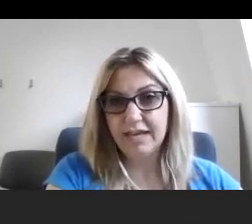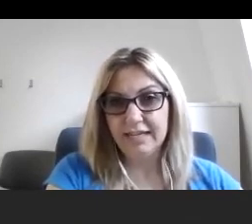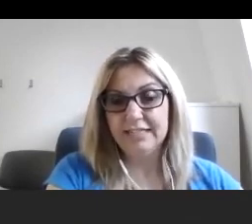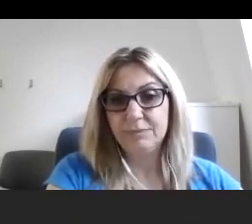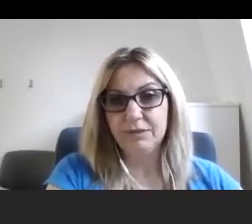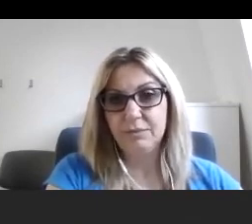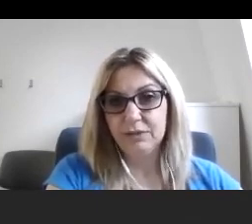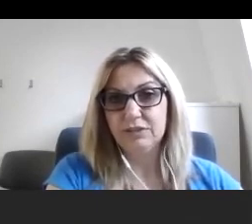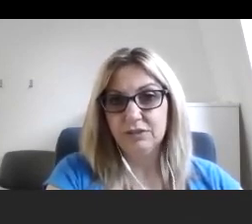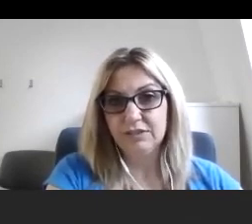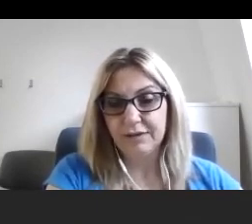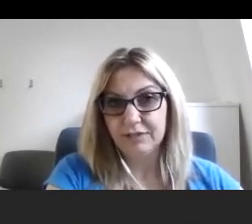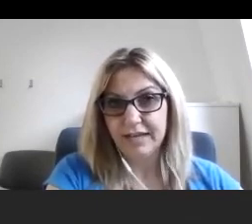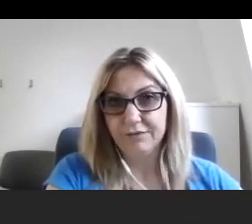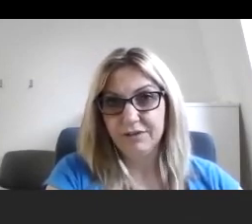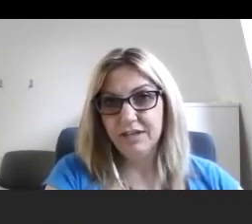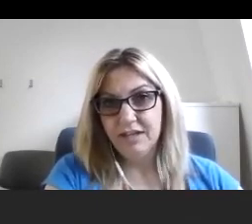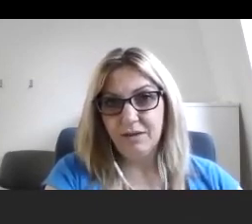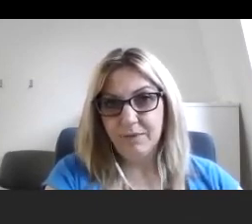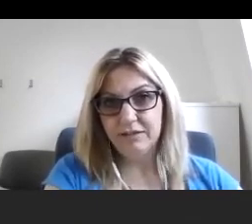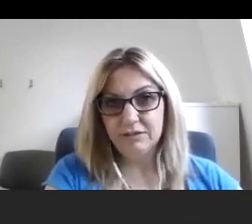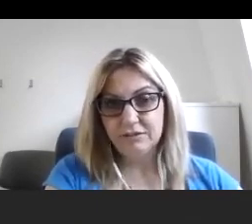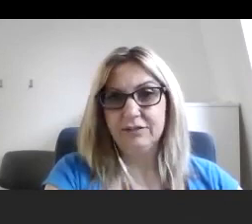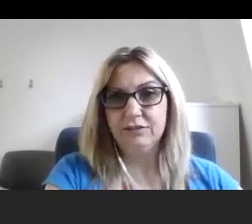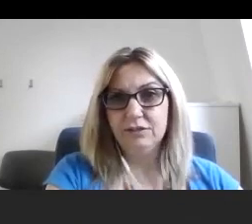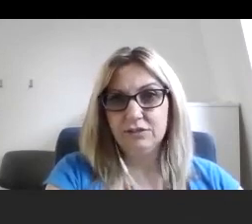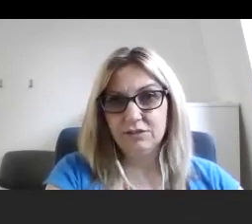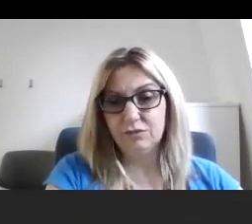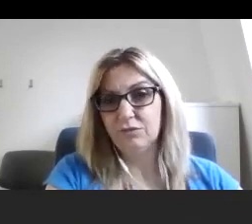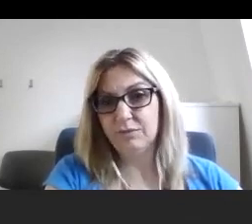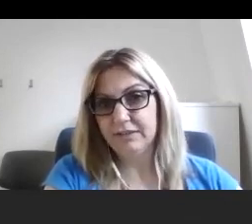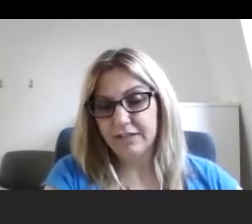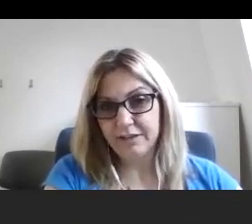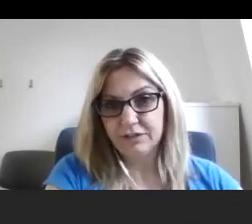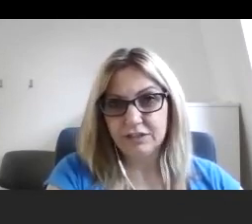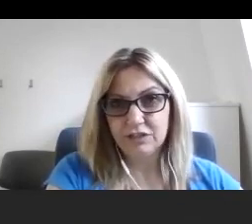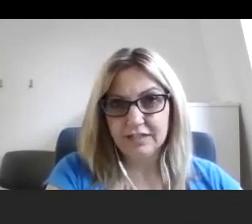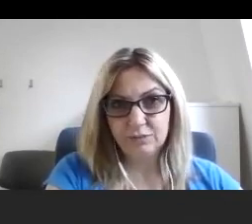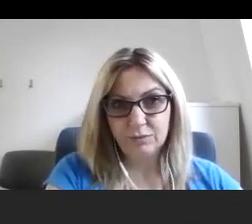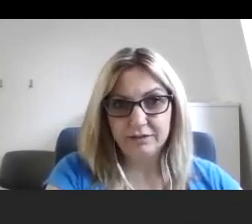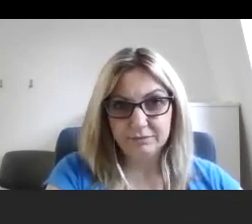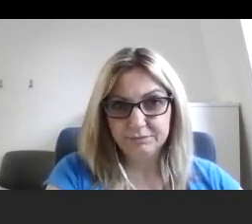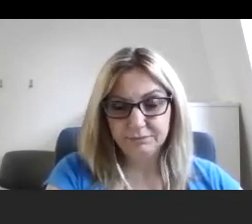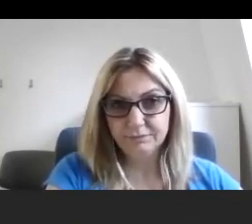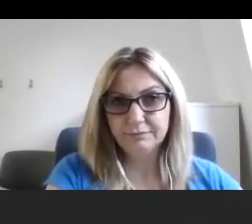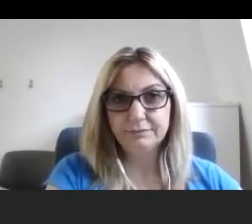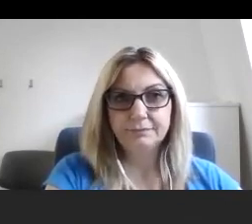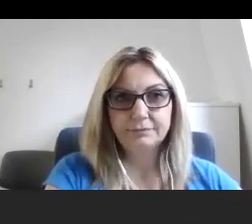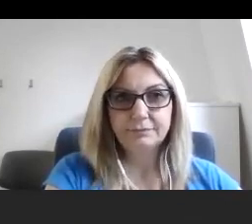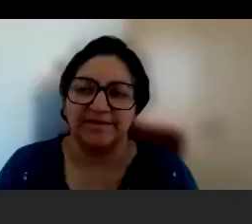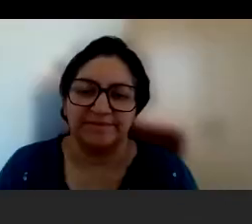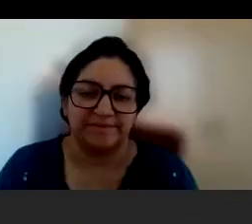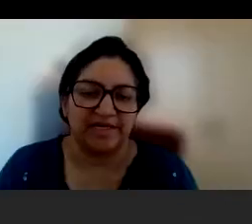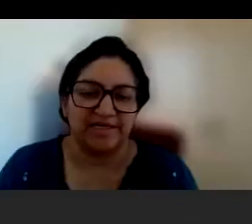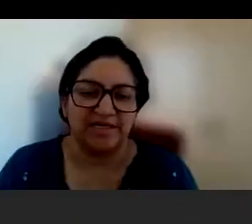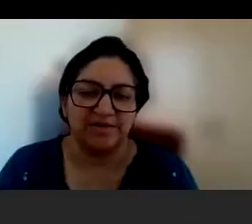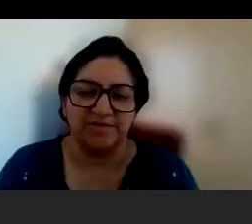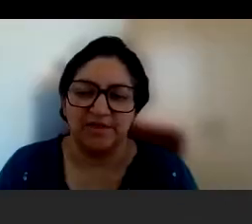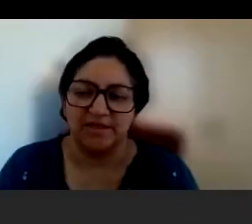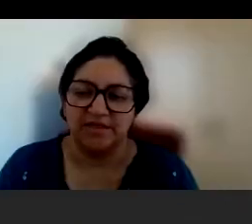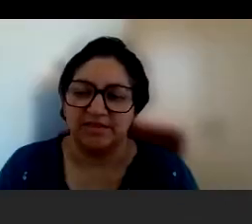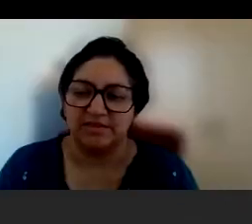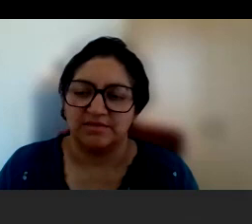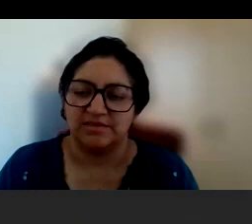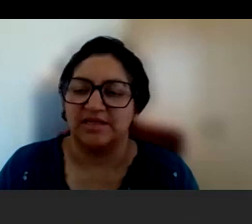social care needs, but the person does have to have a mental illness or mental health condition as well. Okay, thank